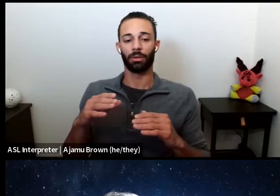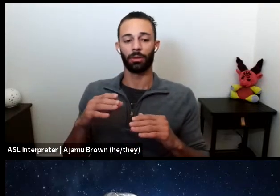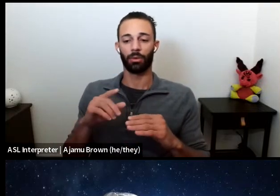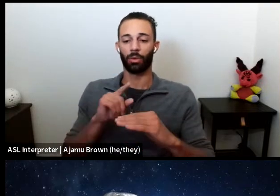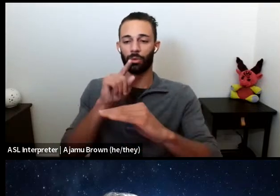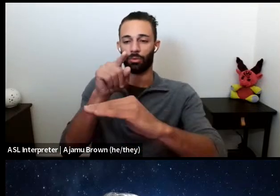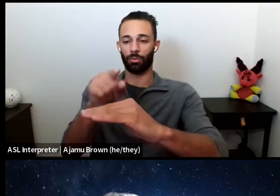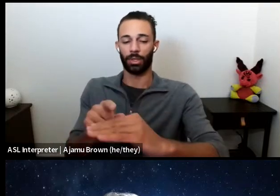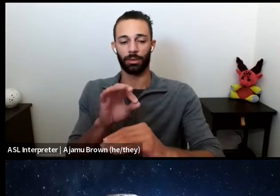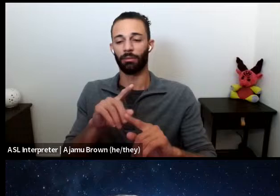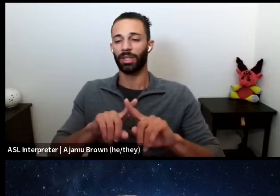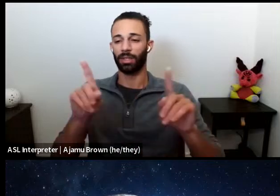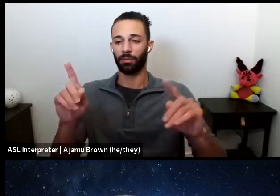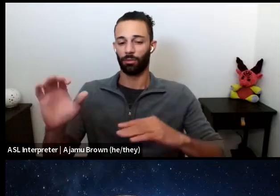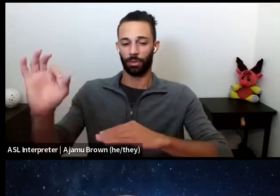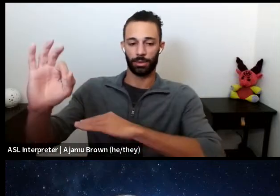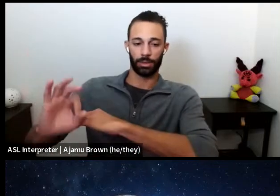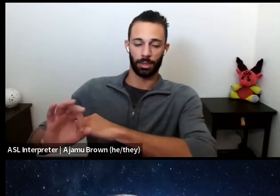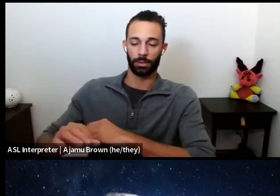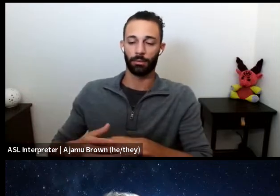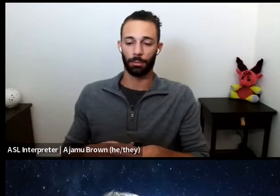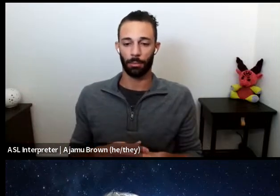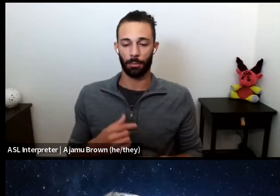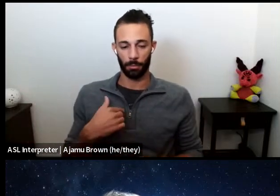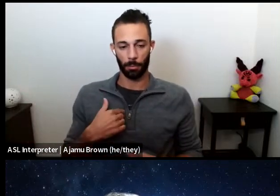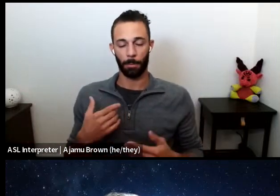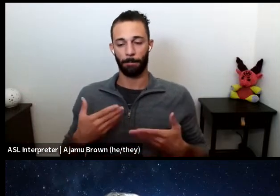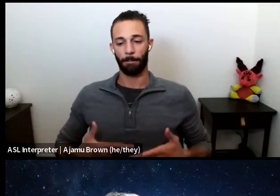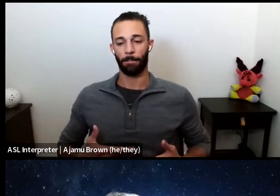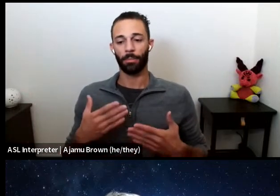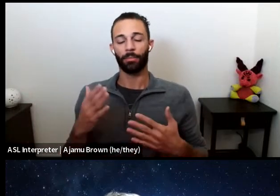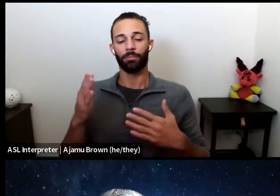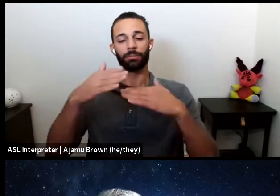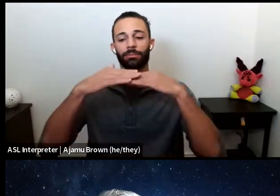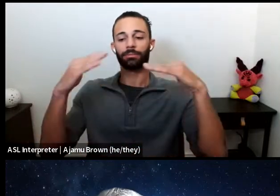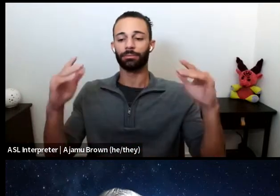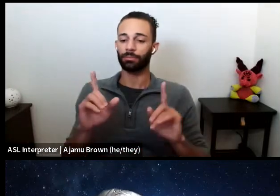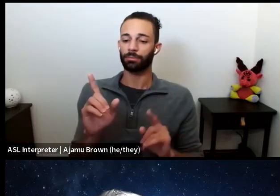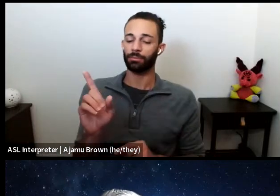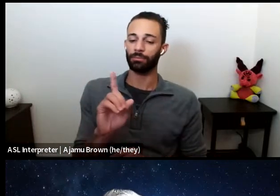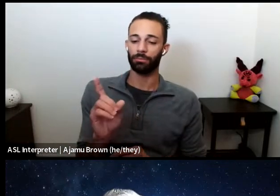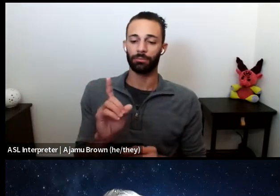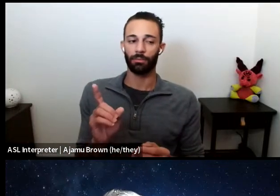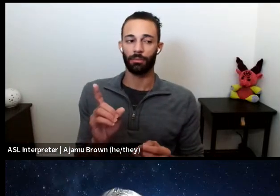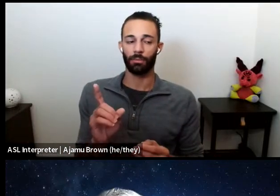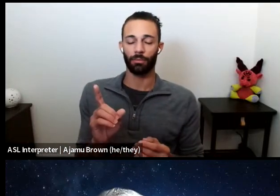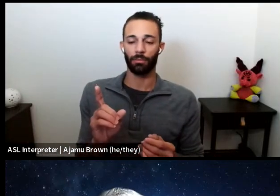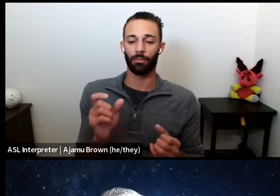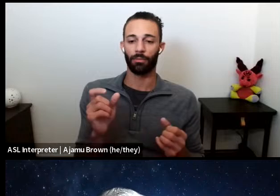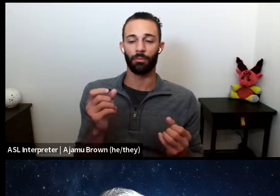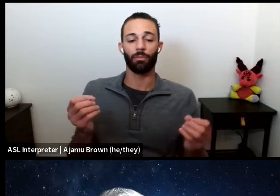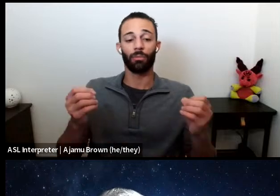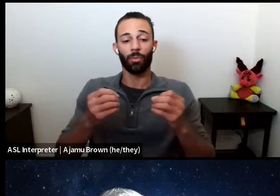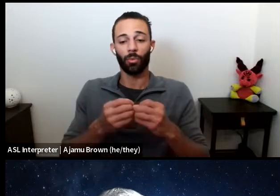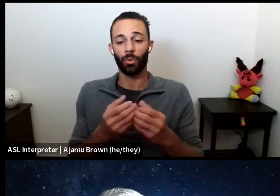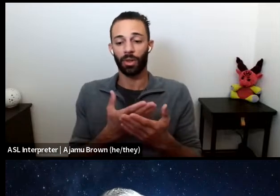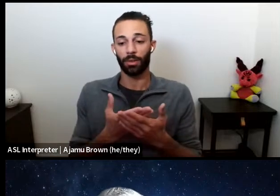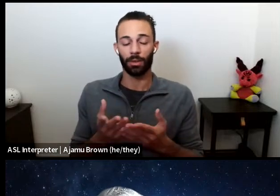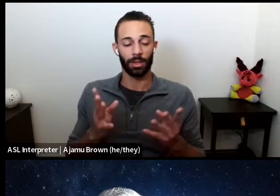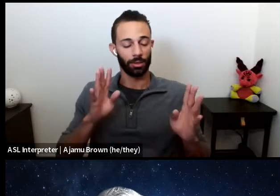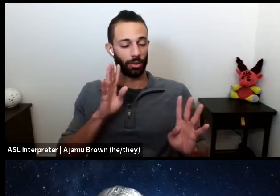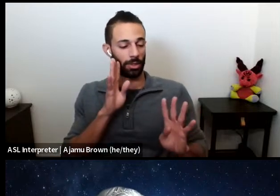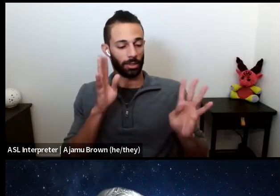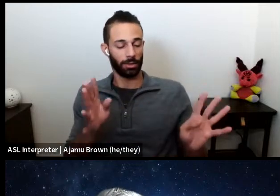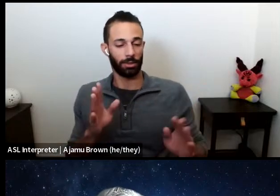I'm in the heavens where I'm the heavens wherein more things are conceived of than can be in the barren